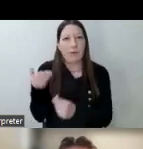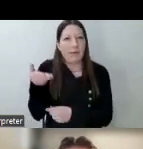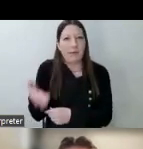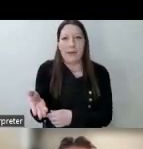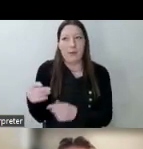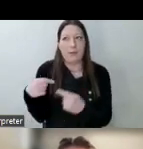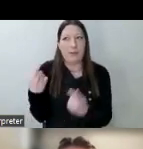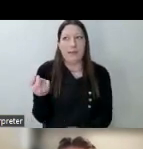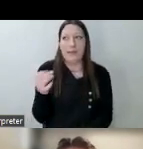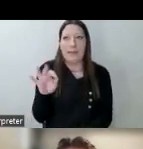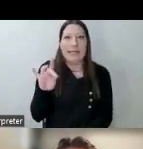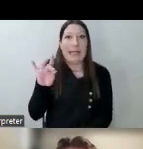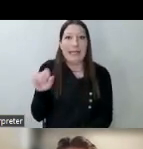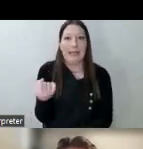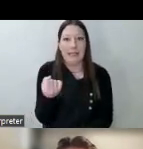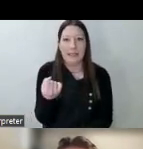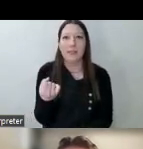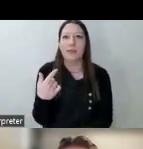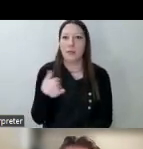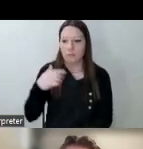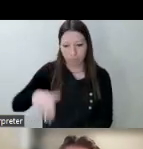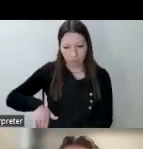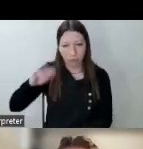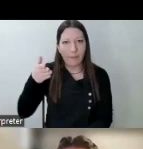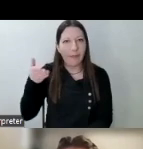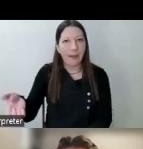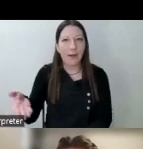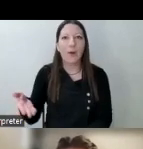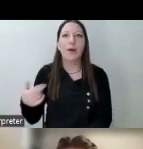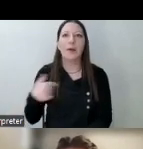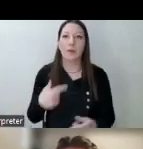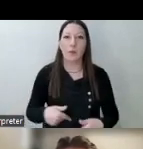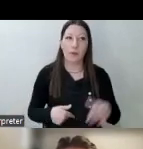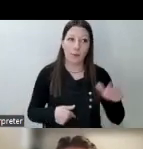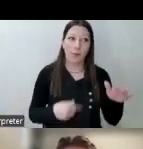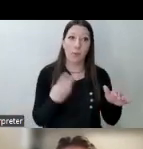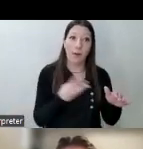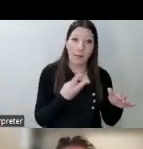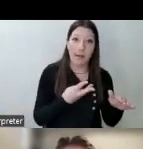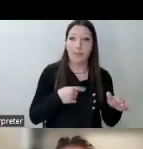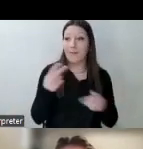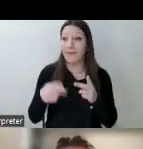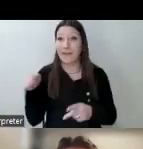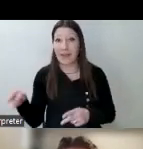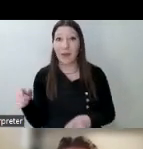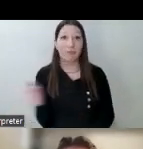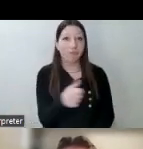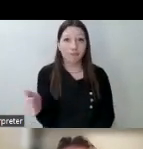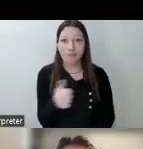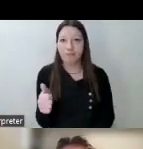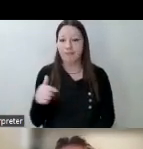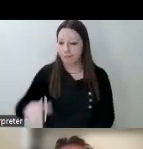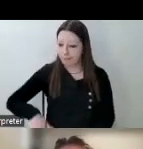loved ones, and I've essentially split my time between Winnipeg and Falcon Lake since I was an infant. So it is a home to me, and